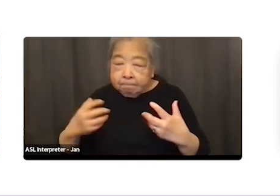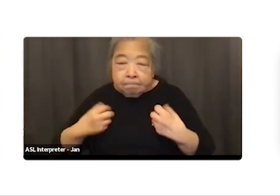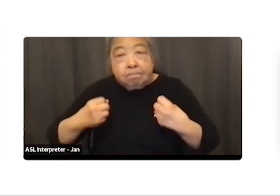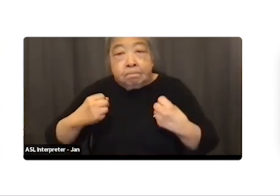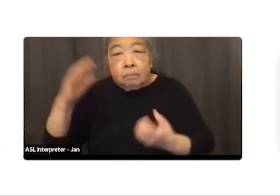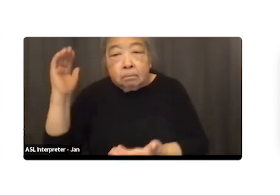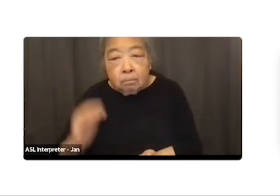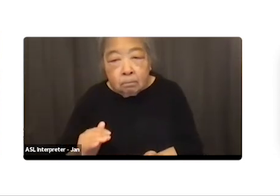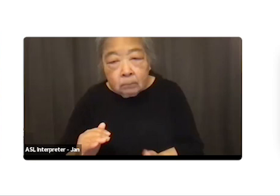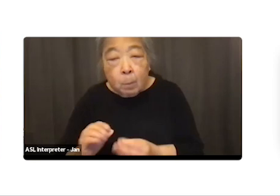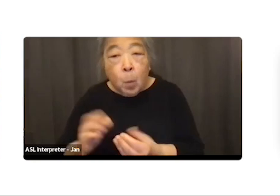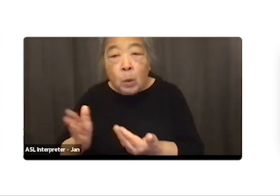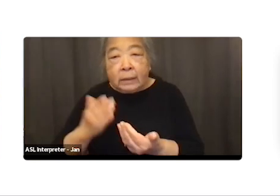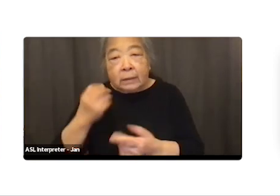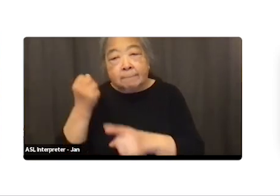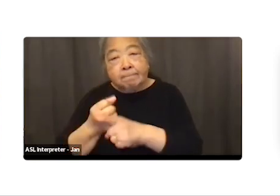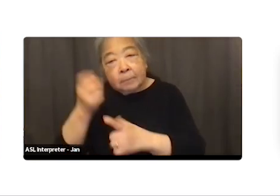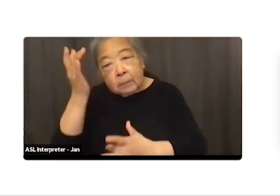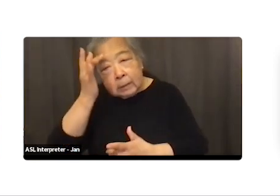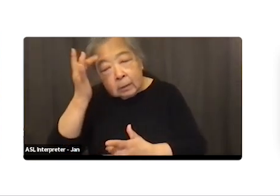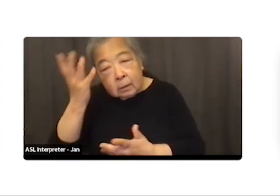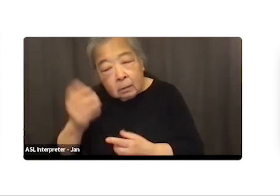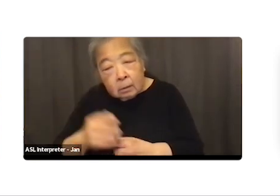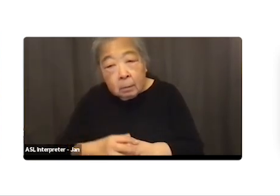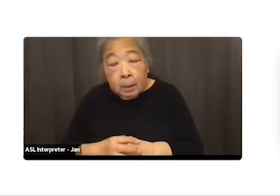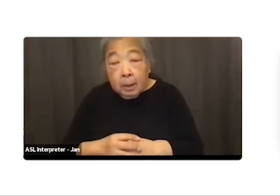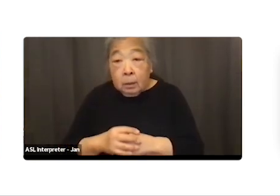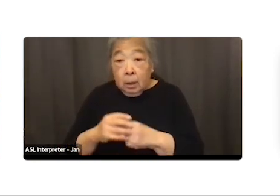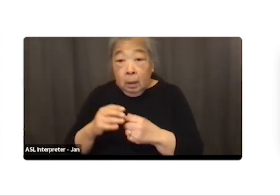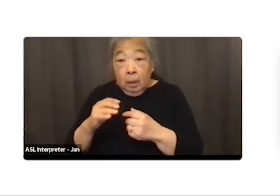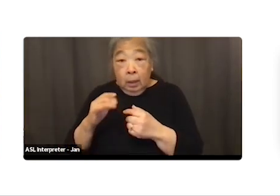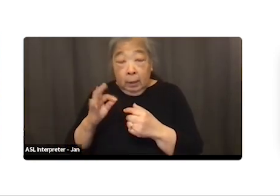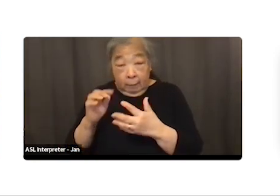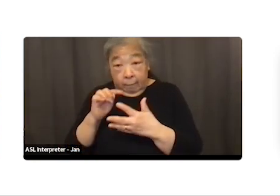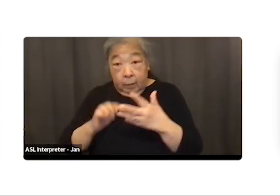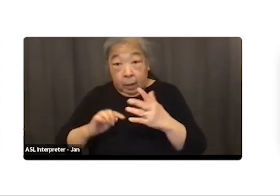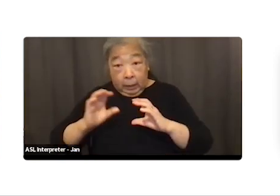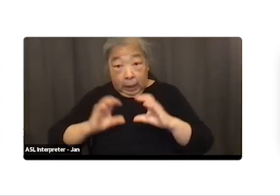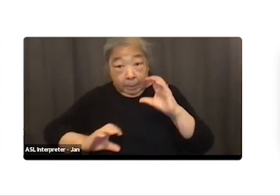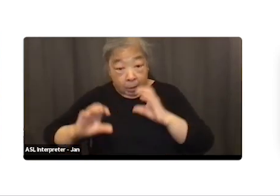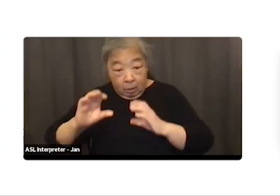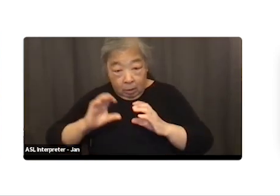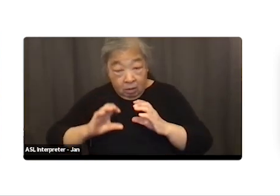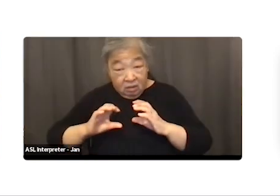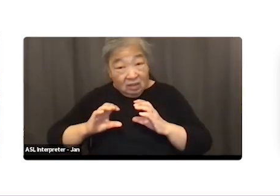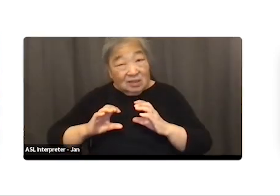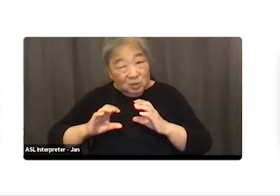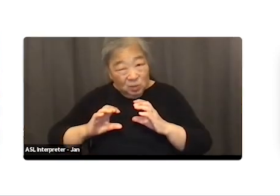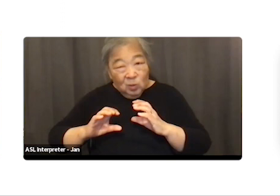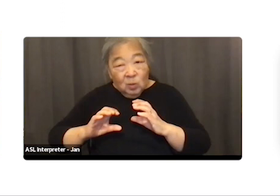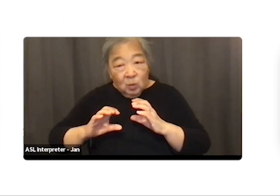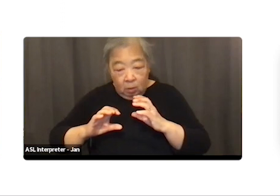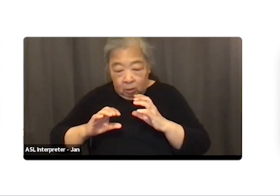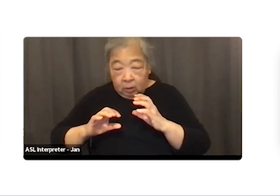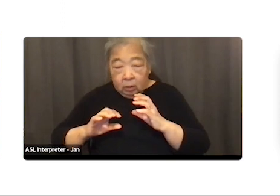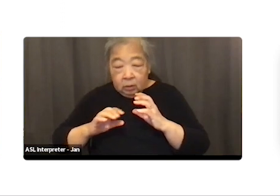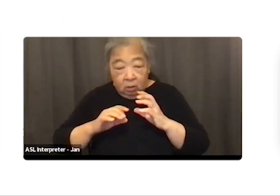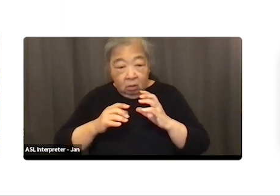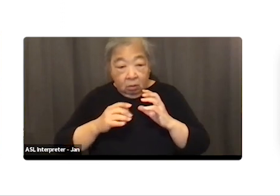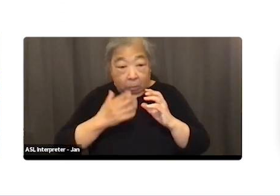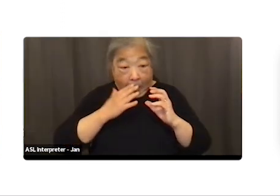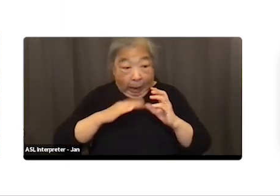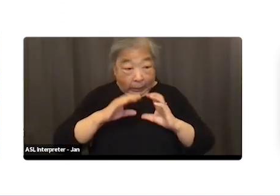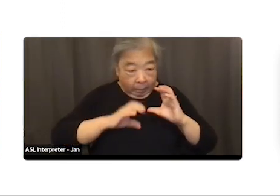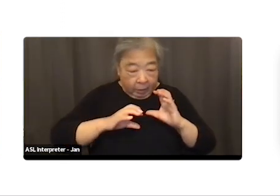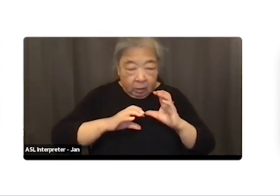illness. High levels of one or more of these chemicals can also crowd healthier chemicals that